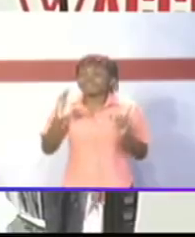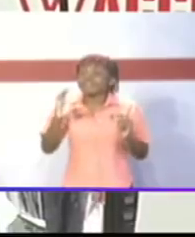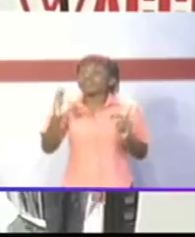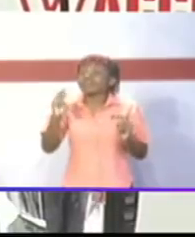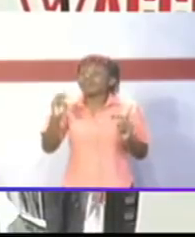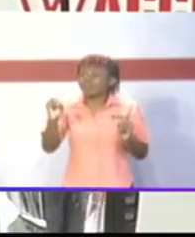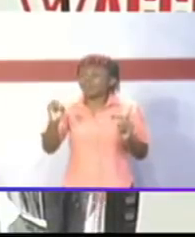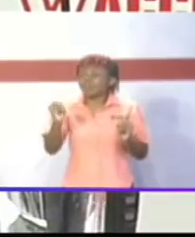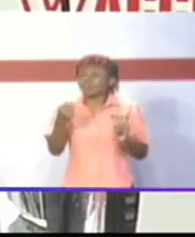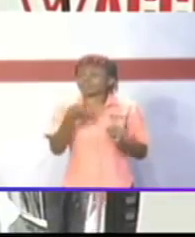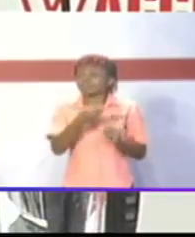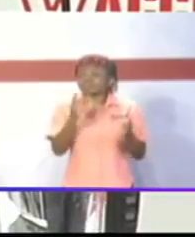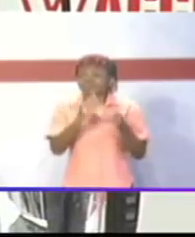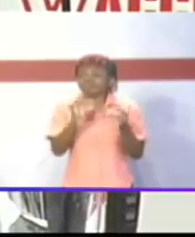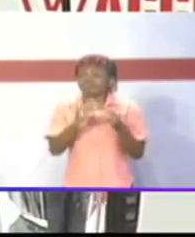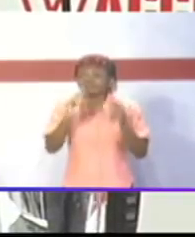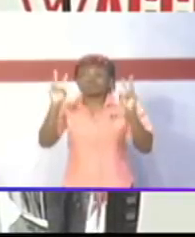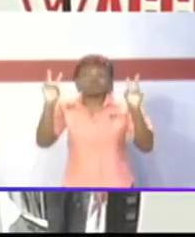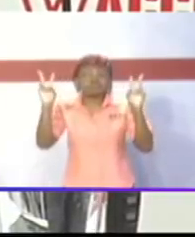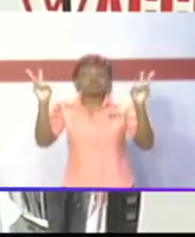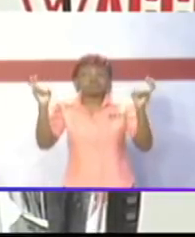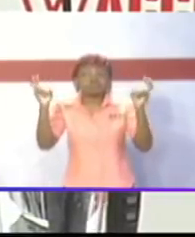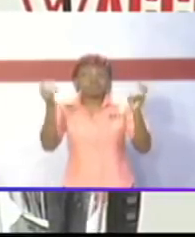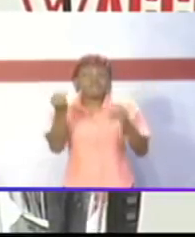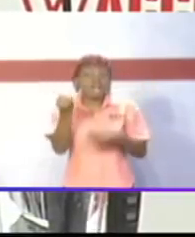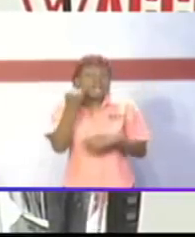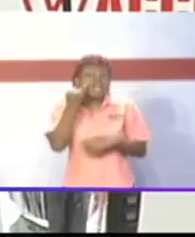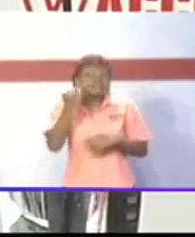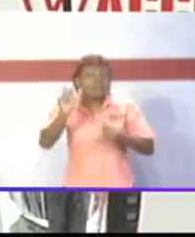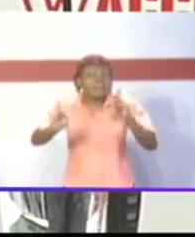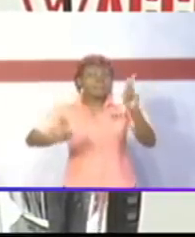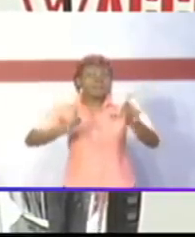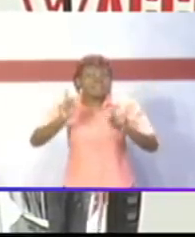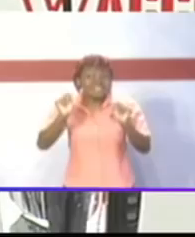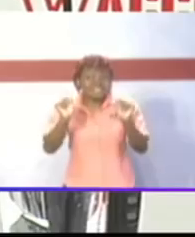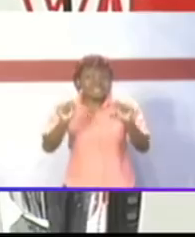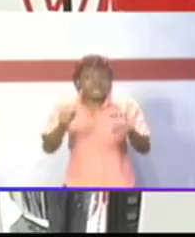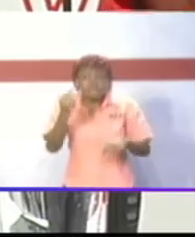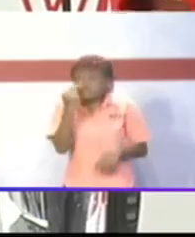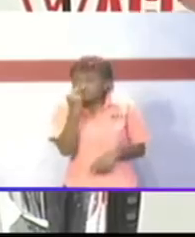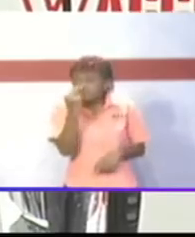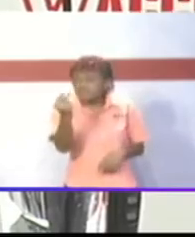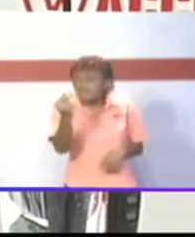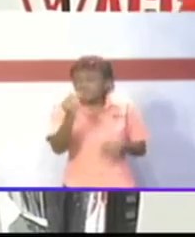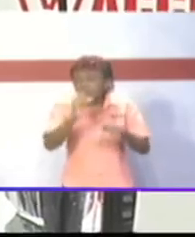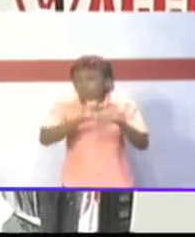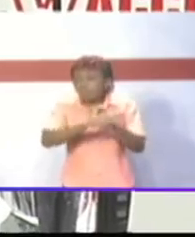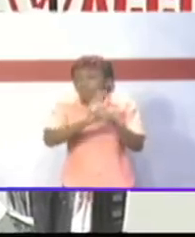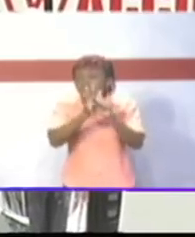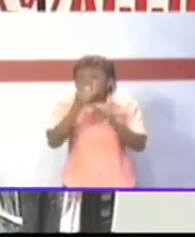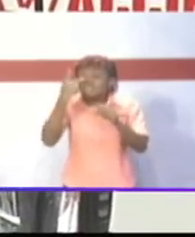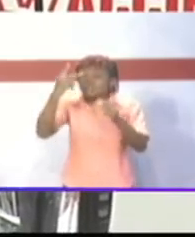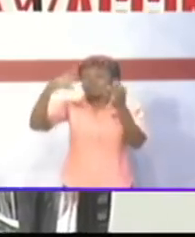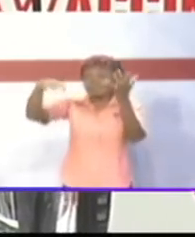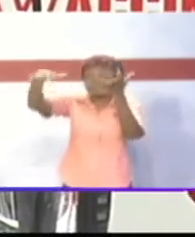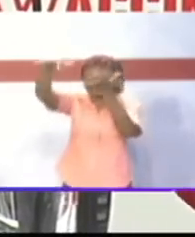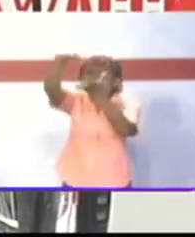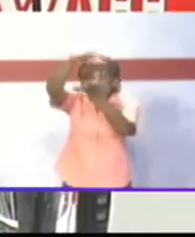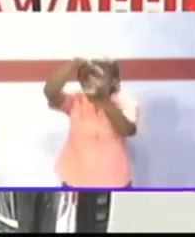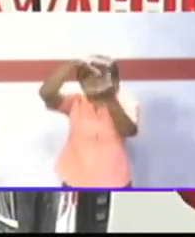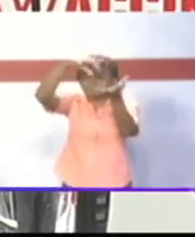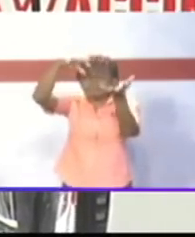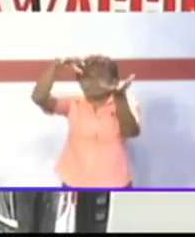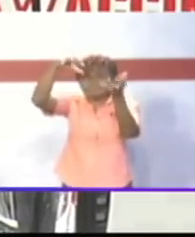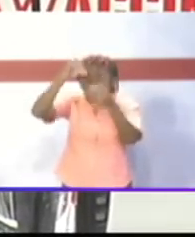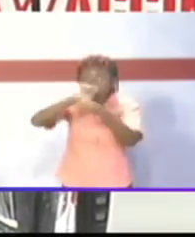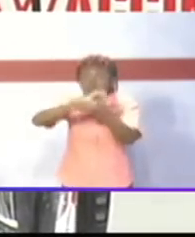quote, he said, if people could see COVID-19 in the air, in the atmosphere, see it